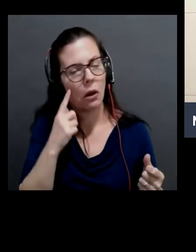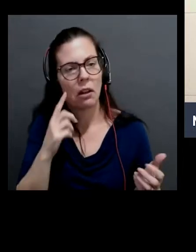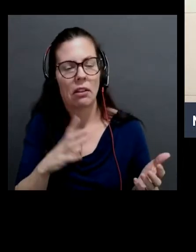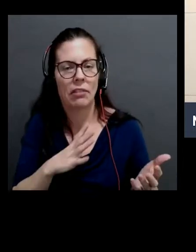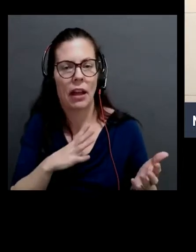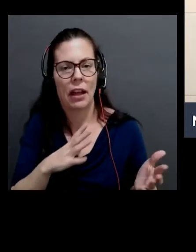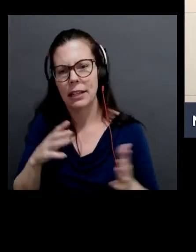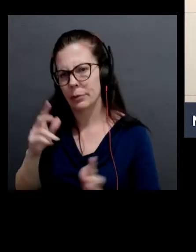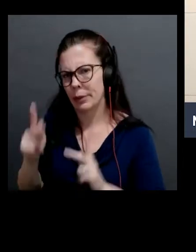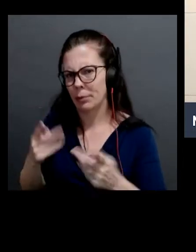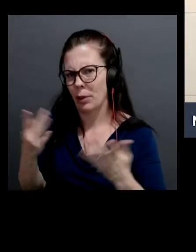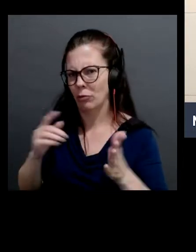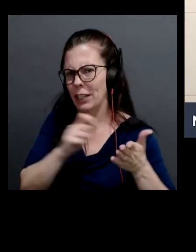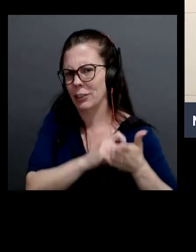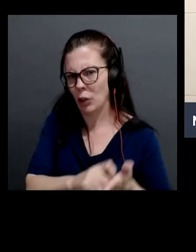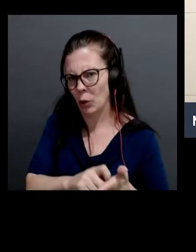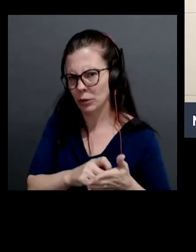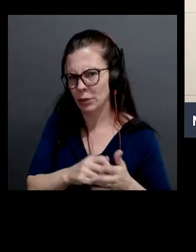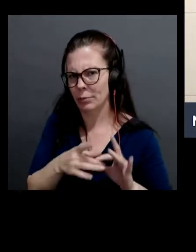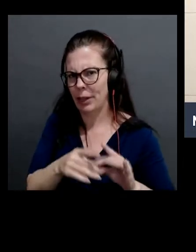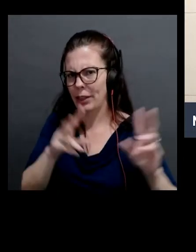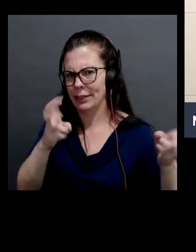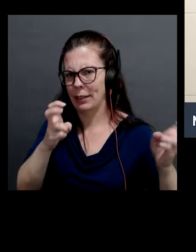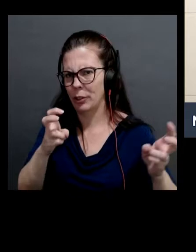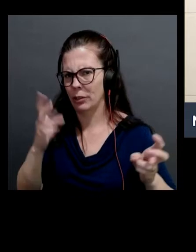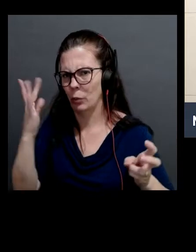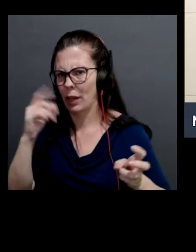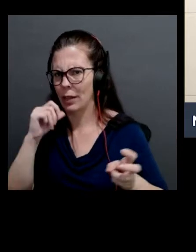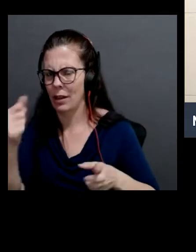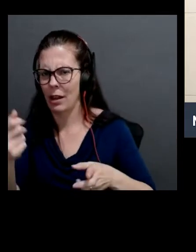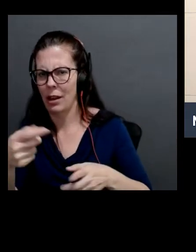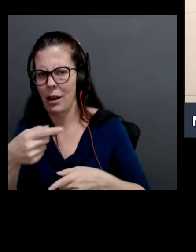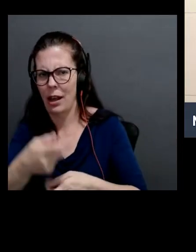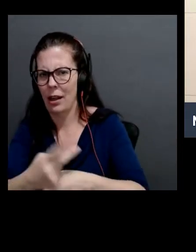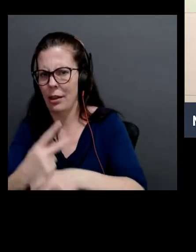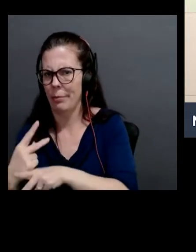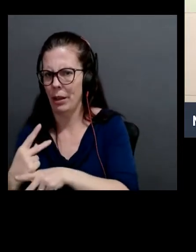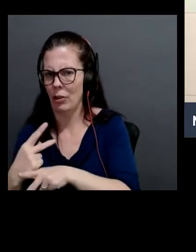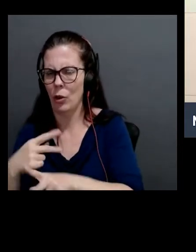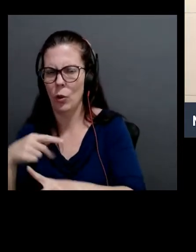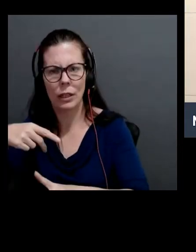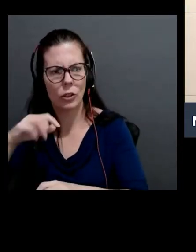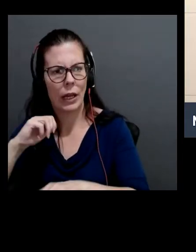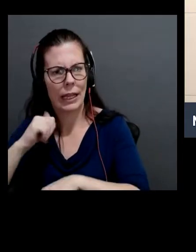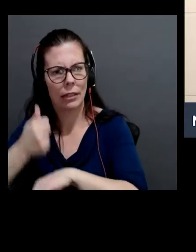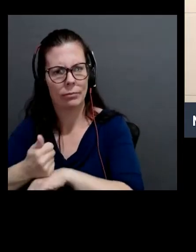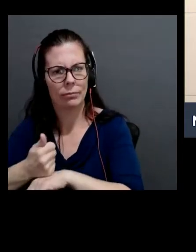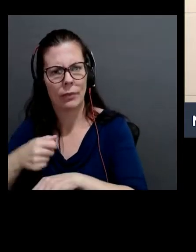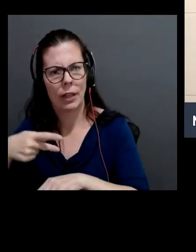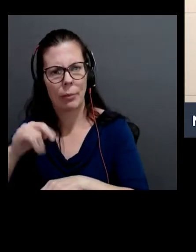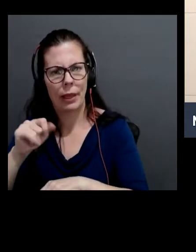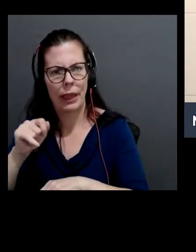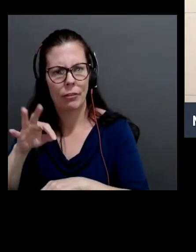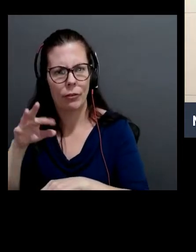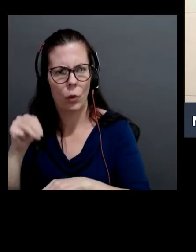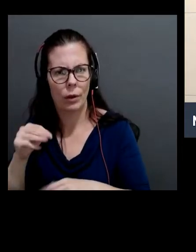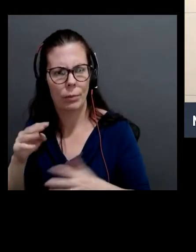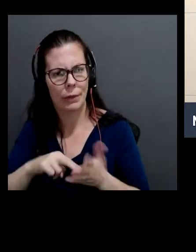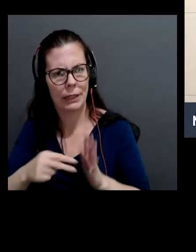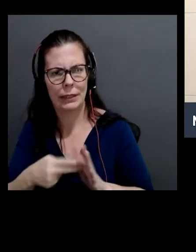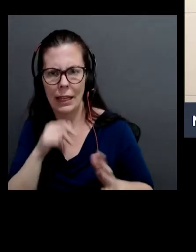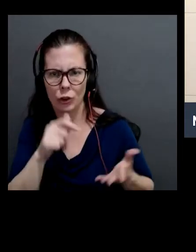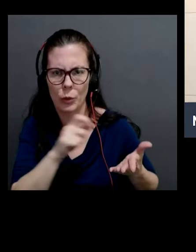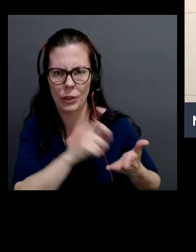are already taking notes on this subject. Why don't I just make a platform that will make it so that I don't have to take notes? It's like And a those